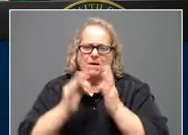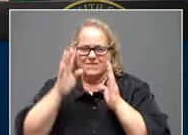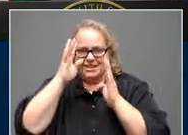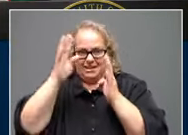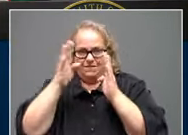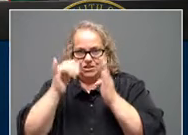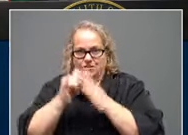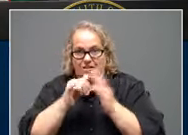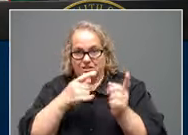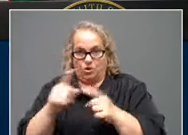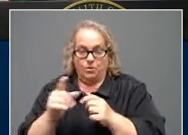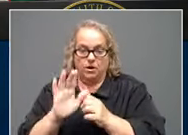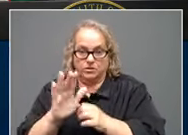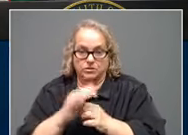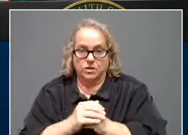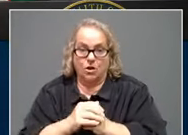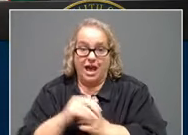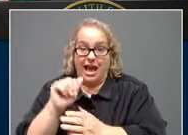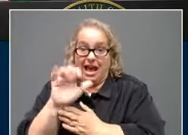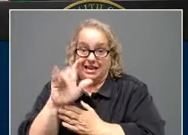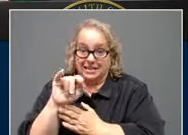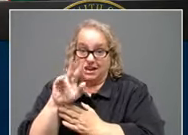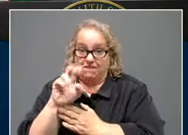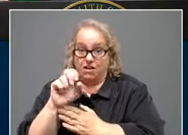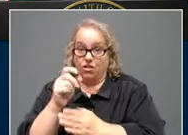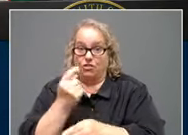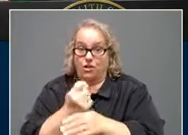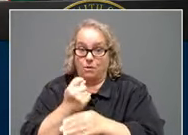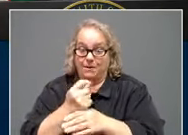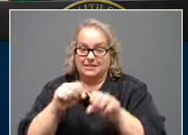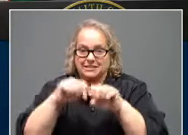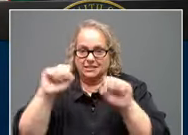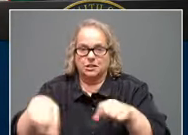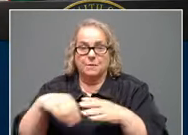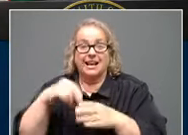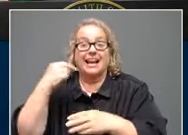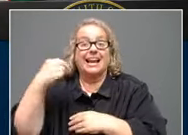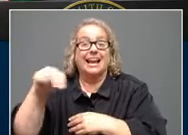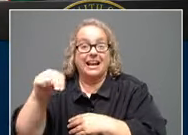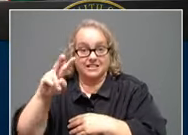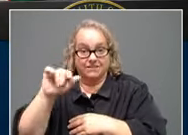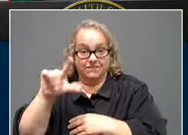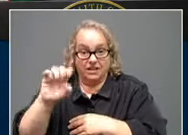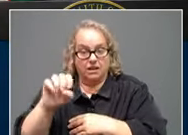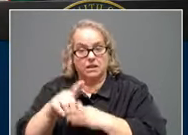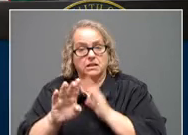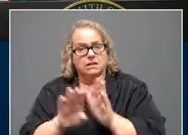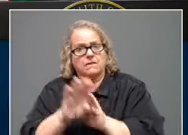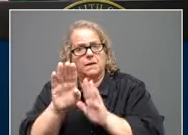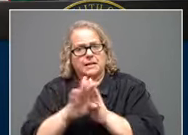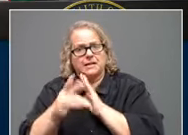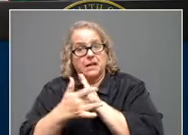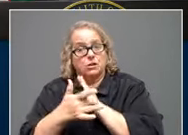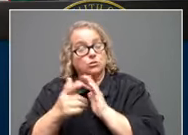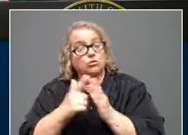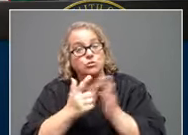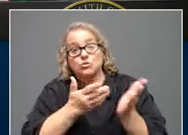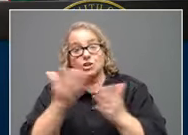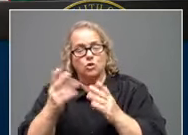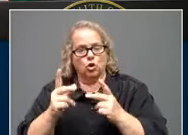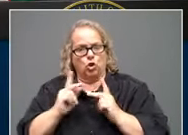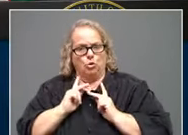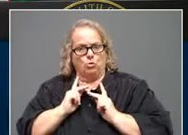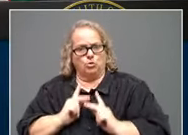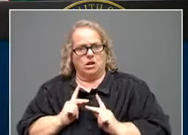on. So Active Therapy Systems, that's the one in Nicholasville, is developing technology to deliver personalized, automated,